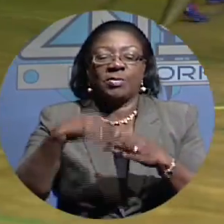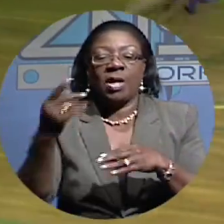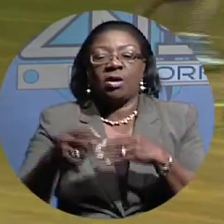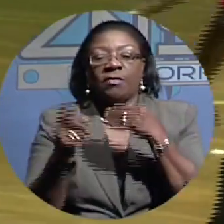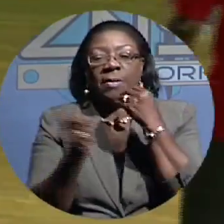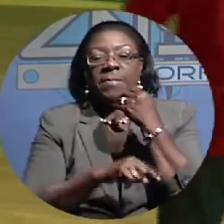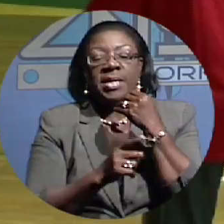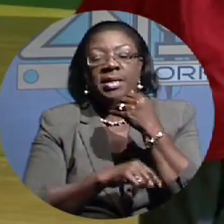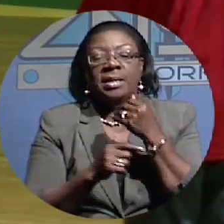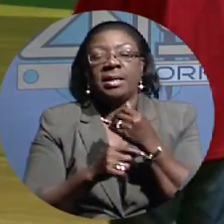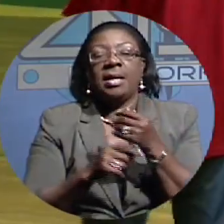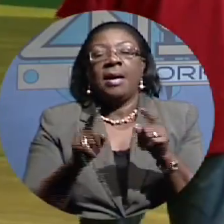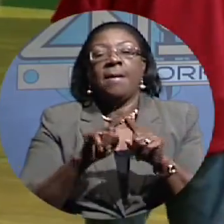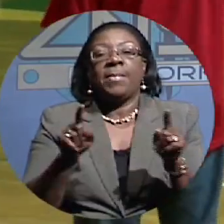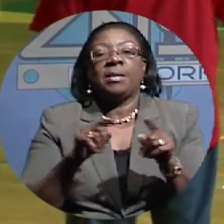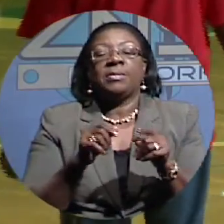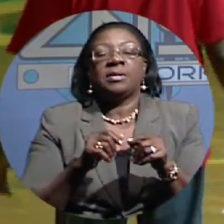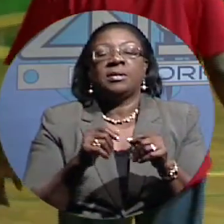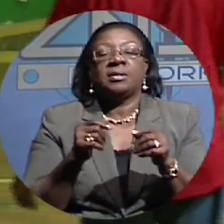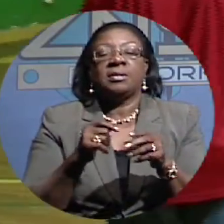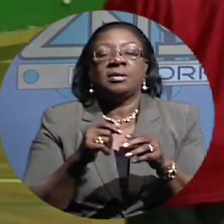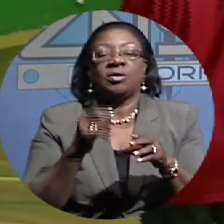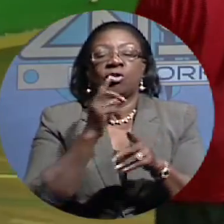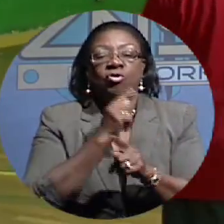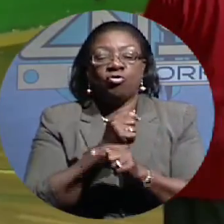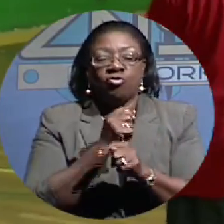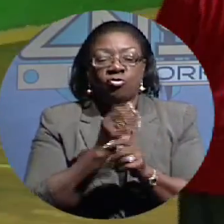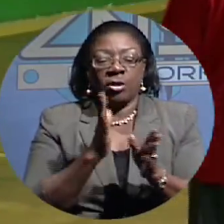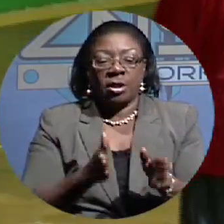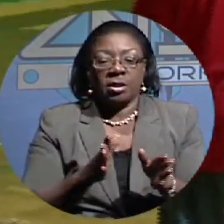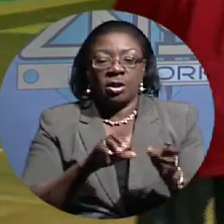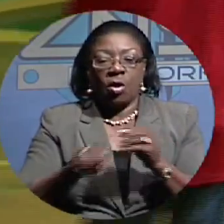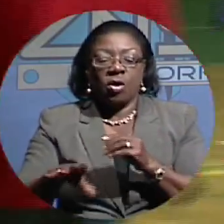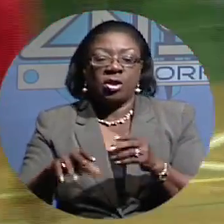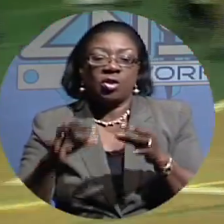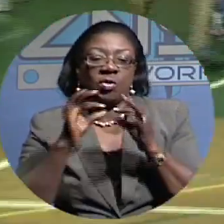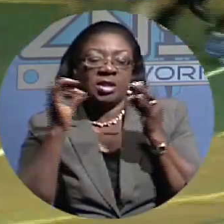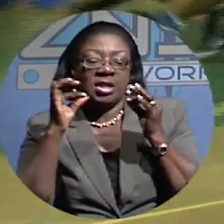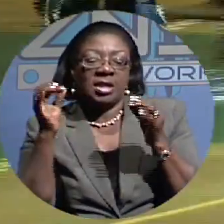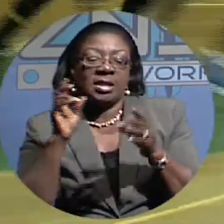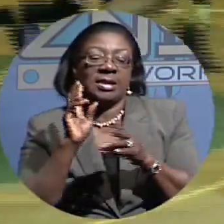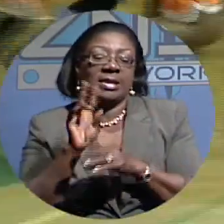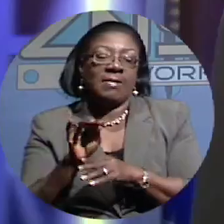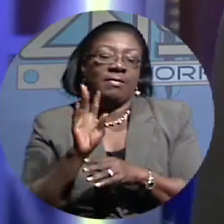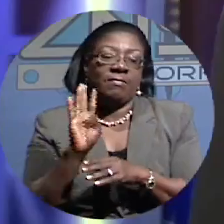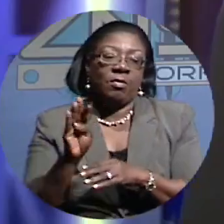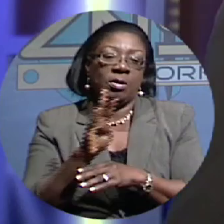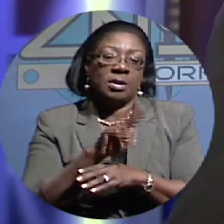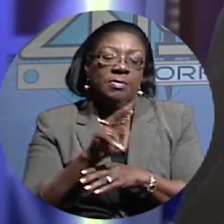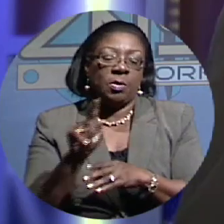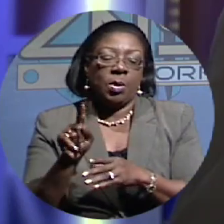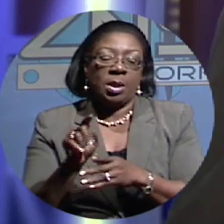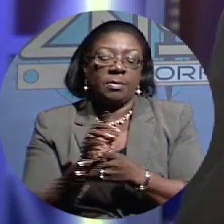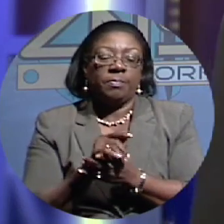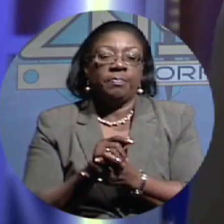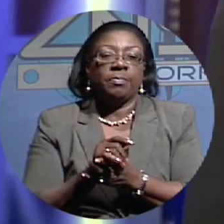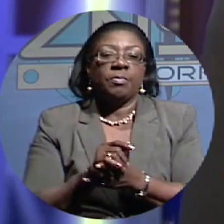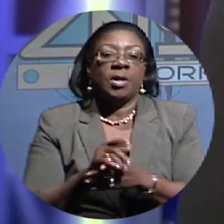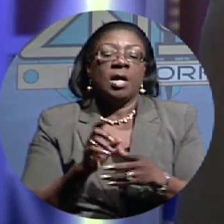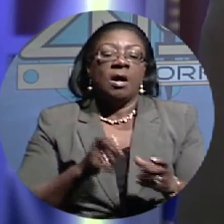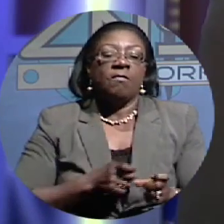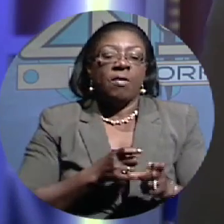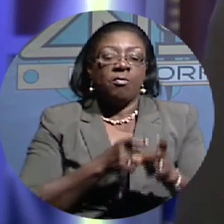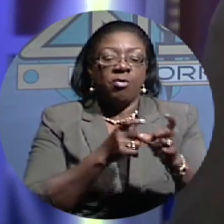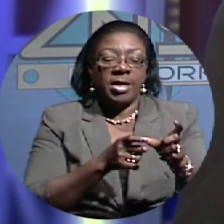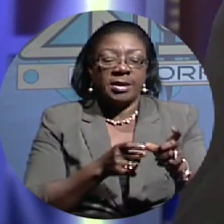the Cheetahs, but it was not to be. Price and the Truckers lost to the Cheetahs 74-71. From Hot Rod Racing,